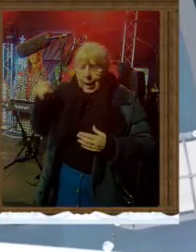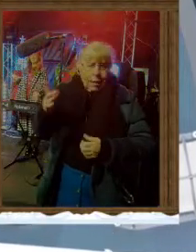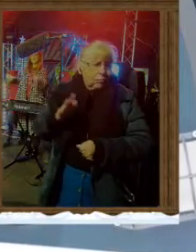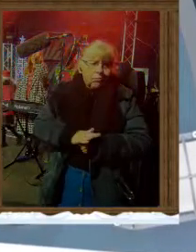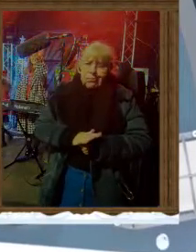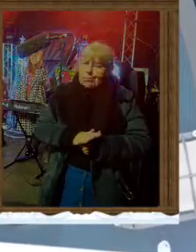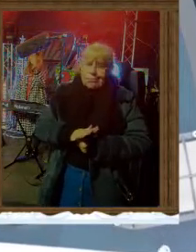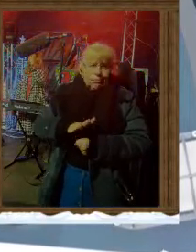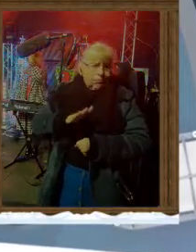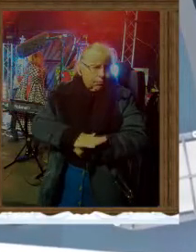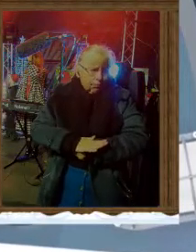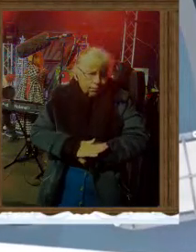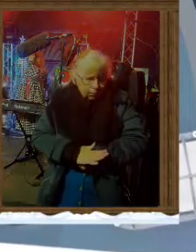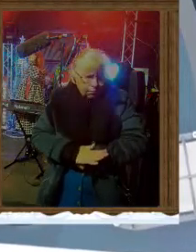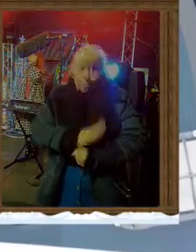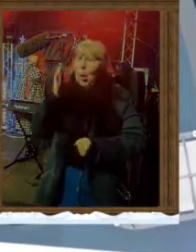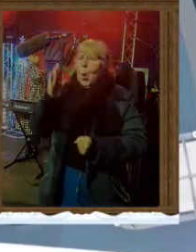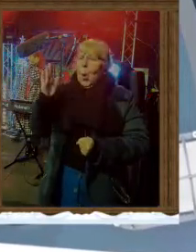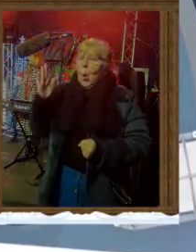Keep going.